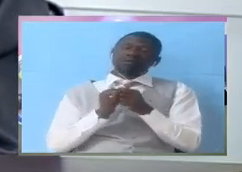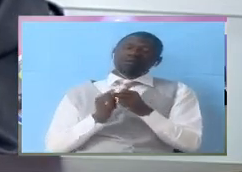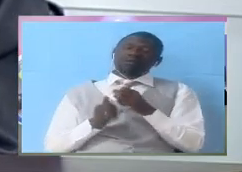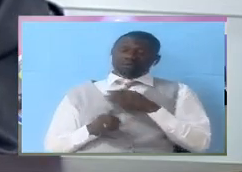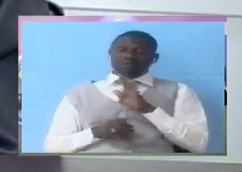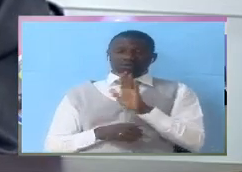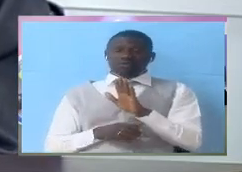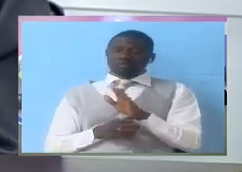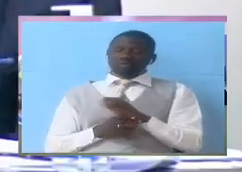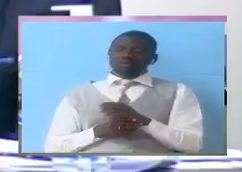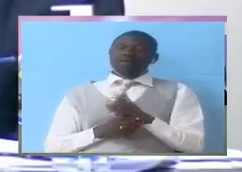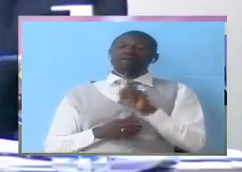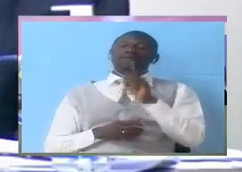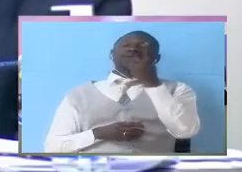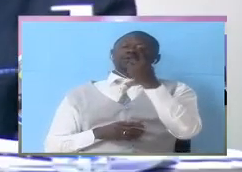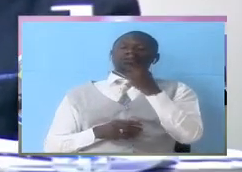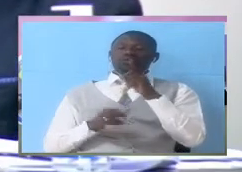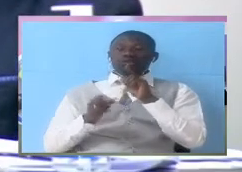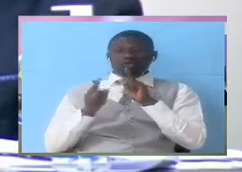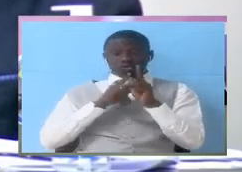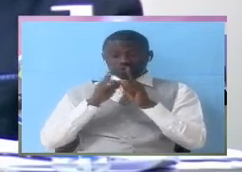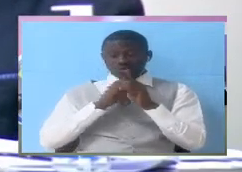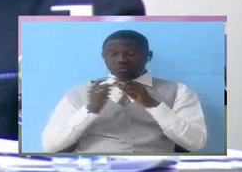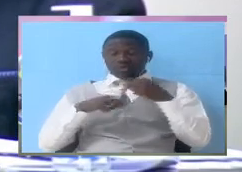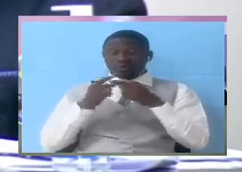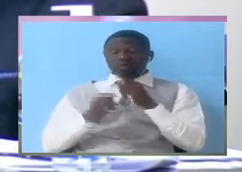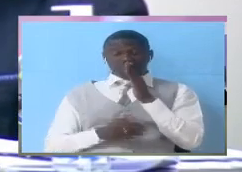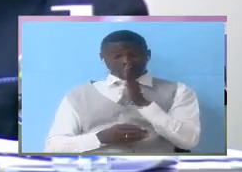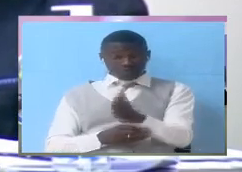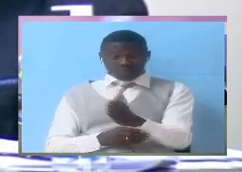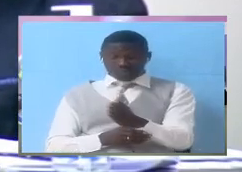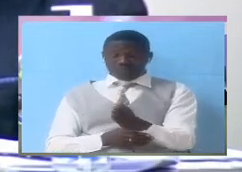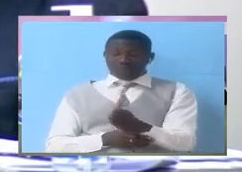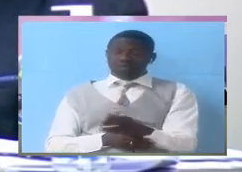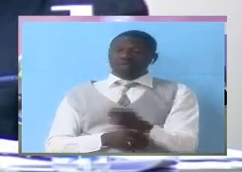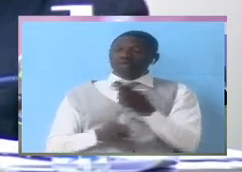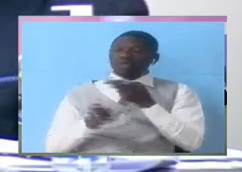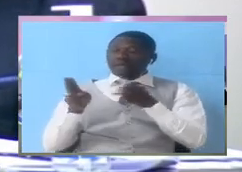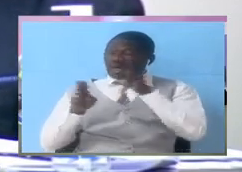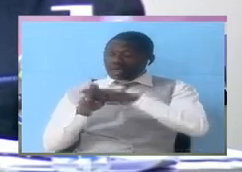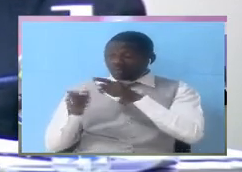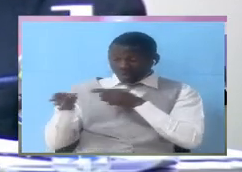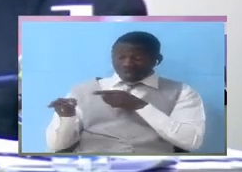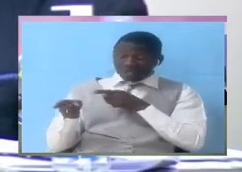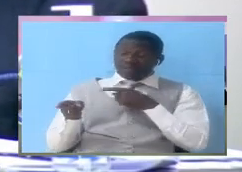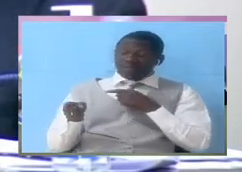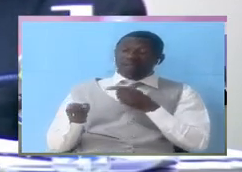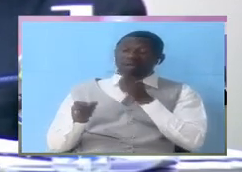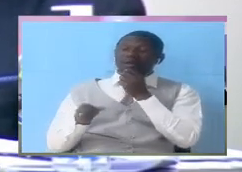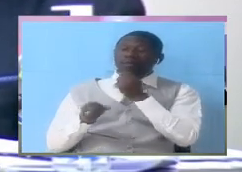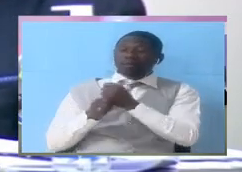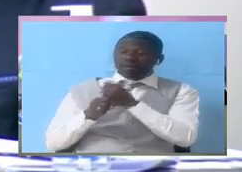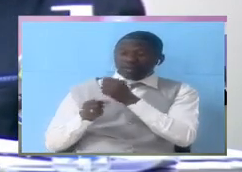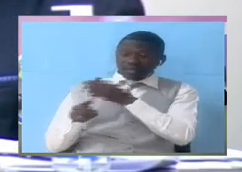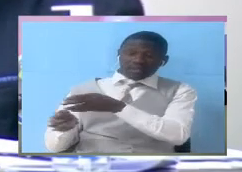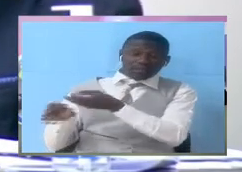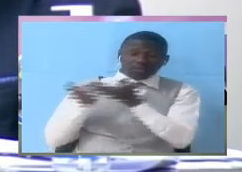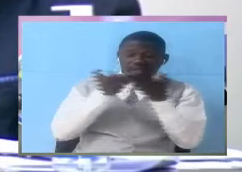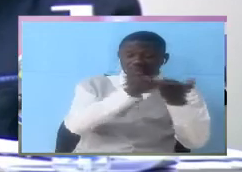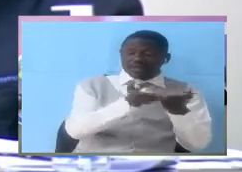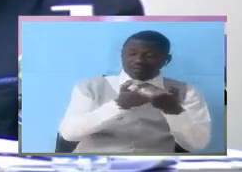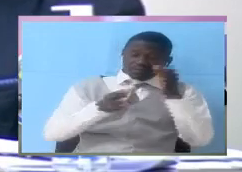Let's first establish the facts. The reports that were the subject, that were the basis for the prosecution,